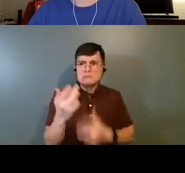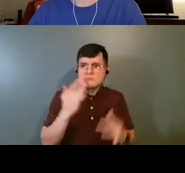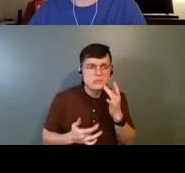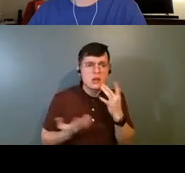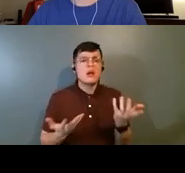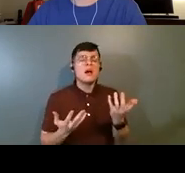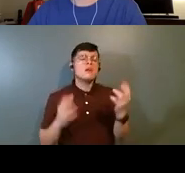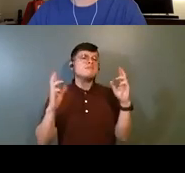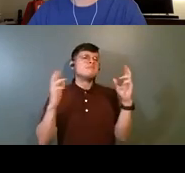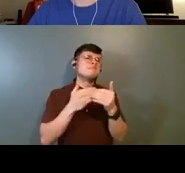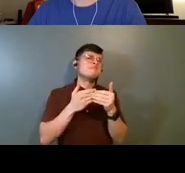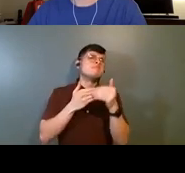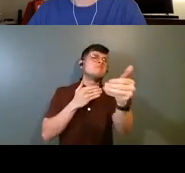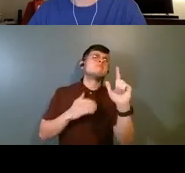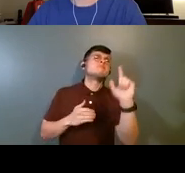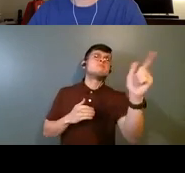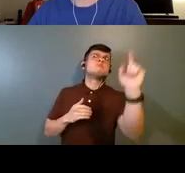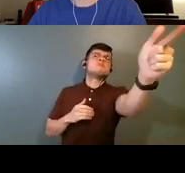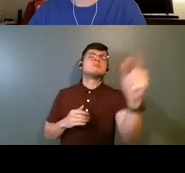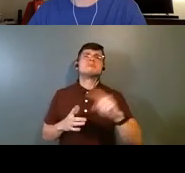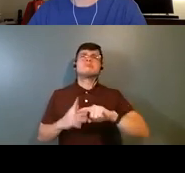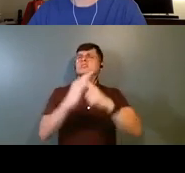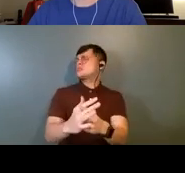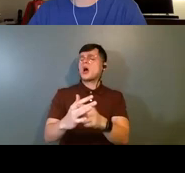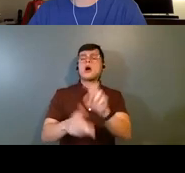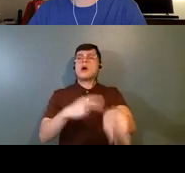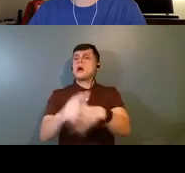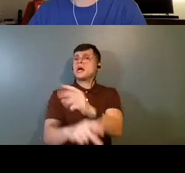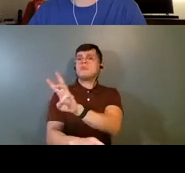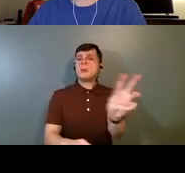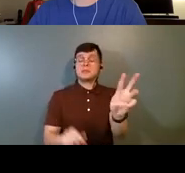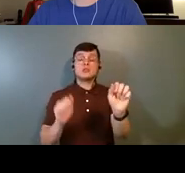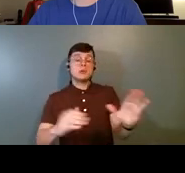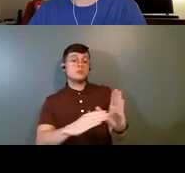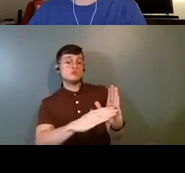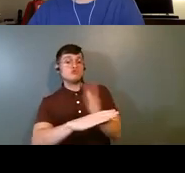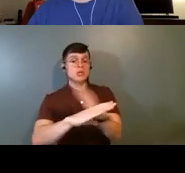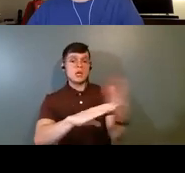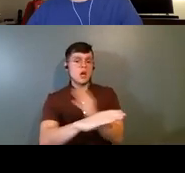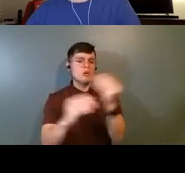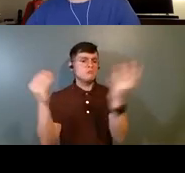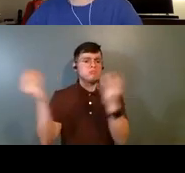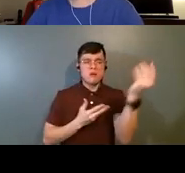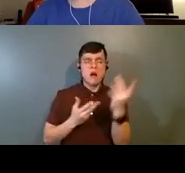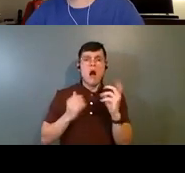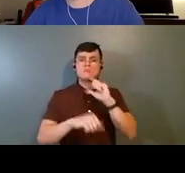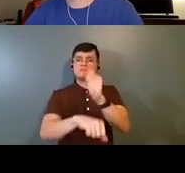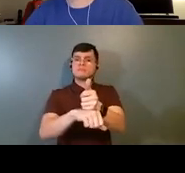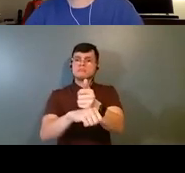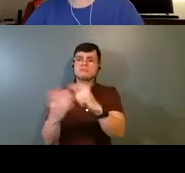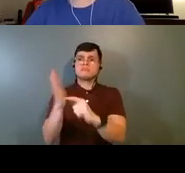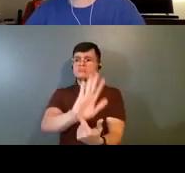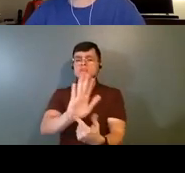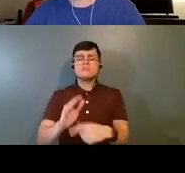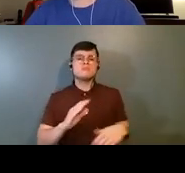we'll start some kind of site to share the information that I had gained and the voices that